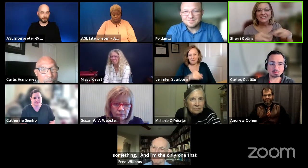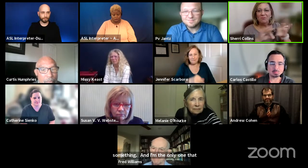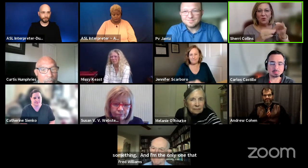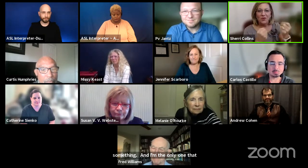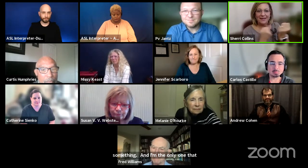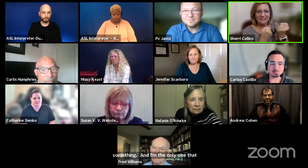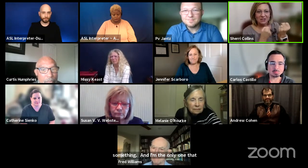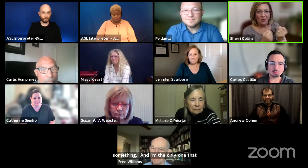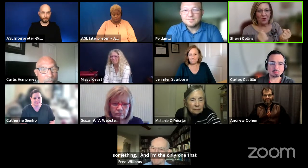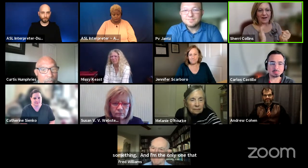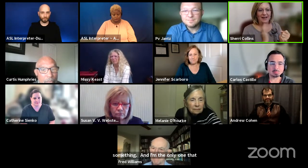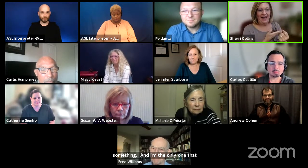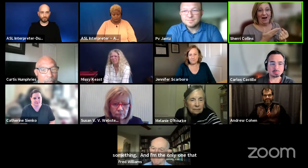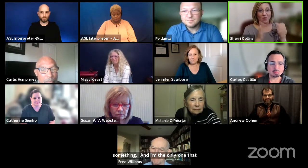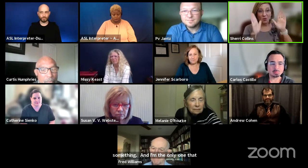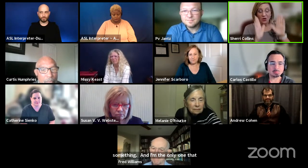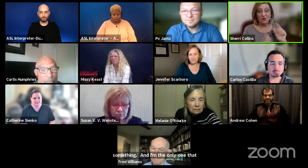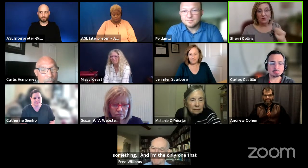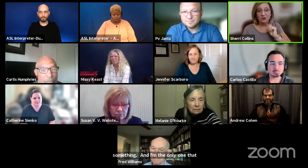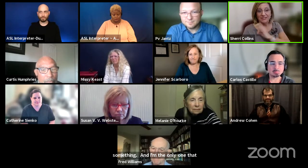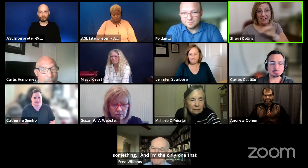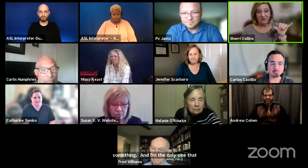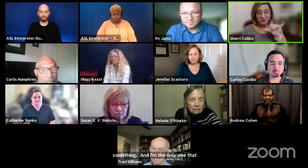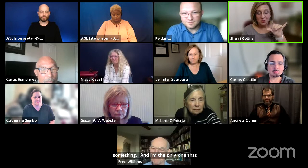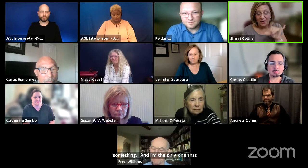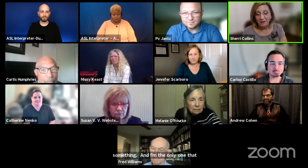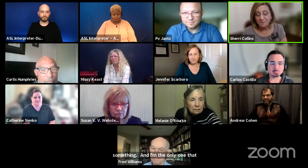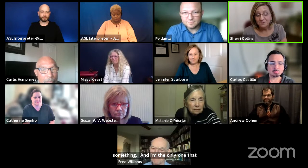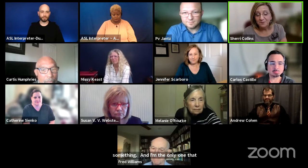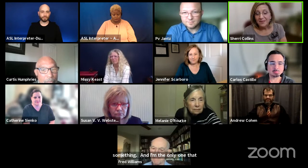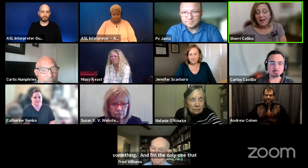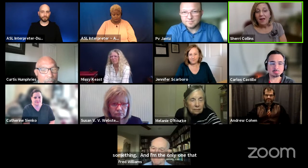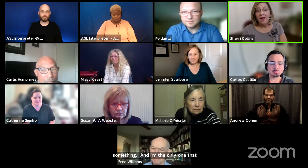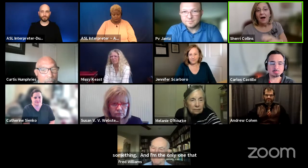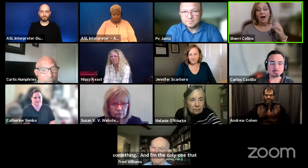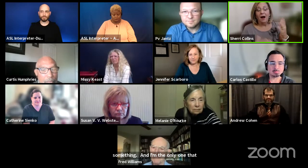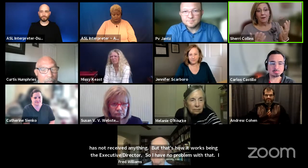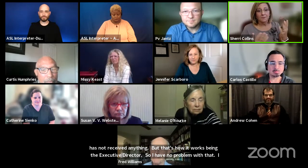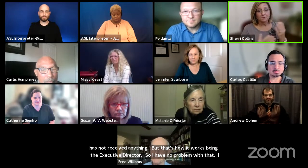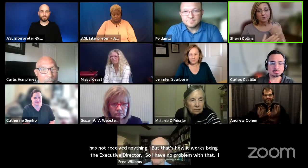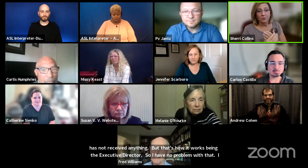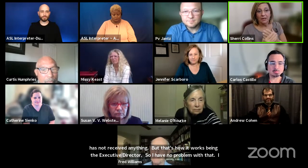I think it's important that I support our wonderful staff as well.